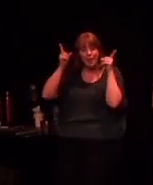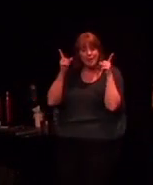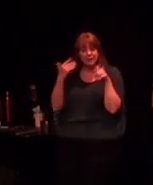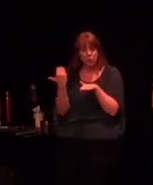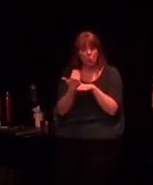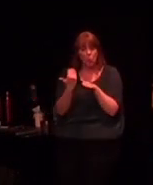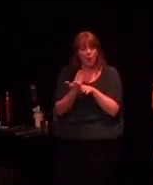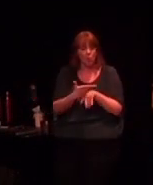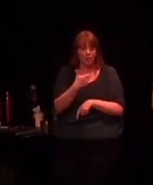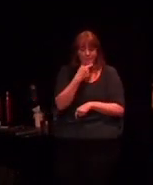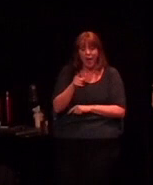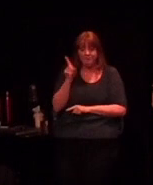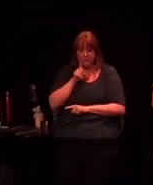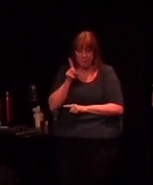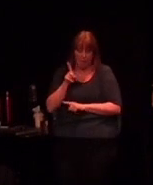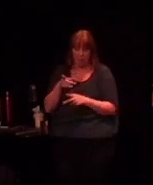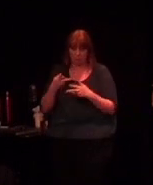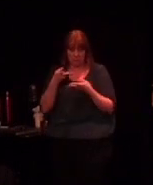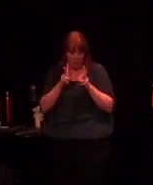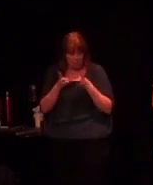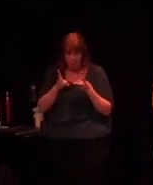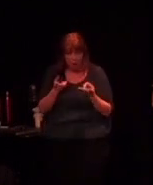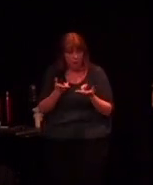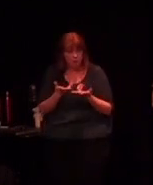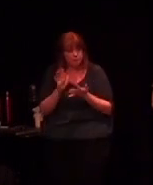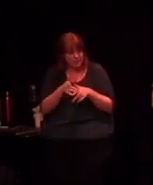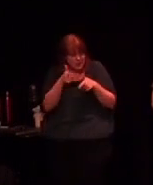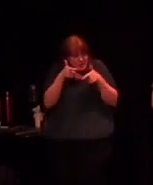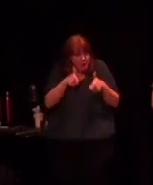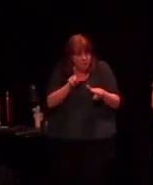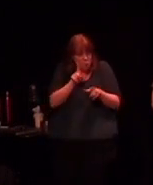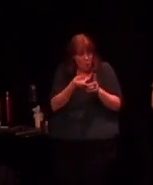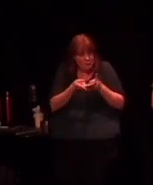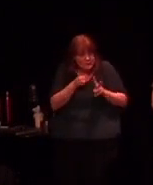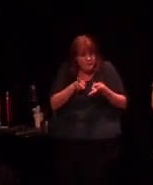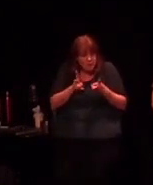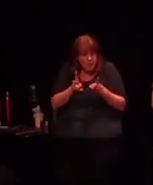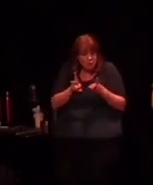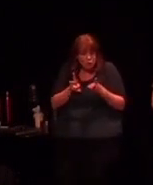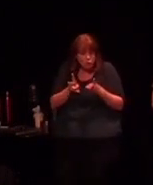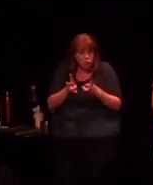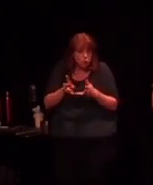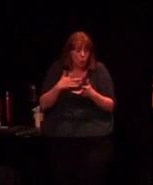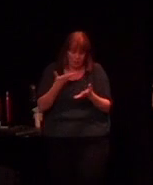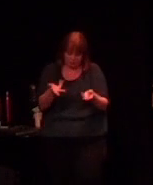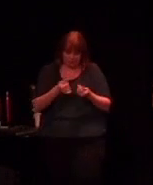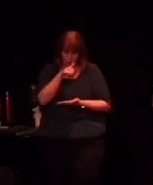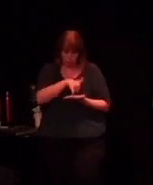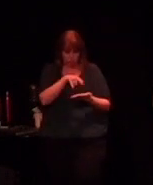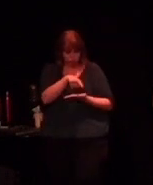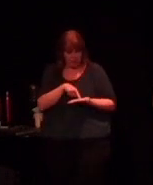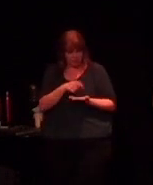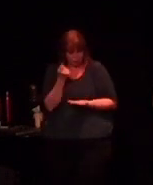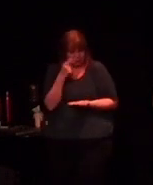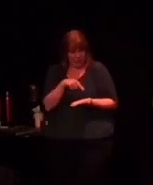male and a female interpreter, and sometimes just really be careful what you interpret. So for us early on, when we got the script, we realised there's